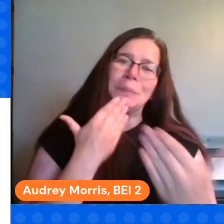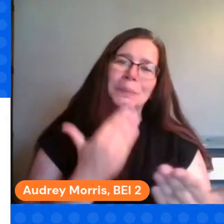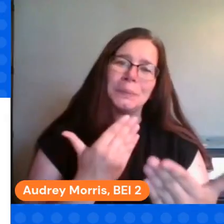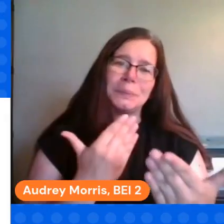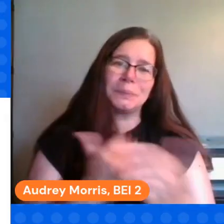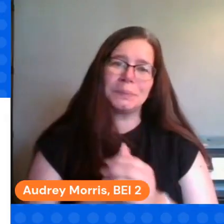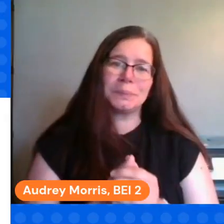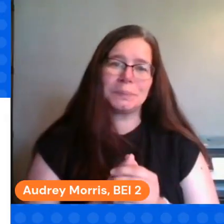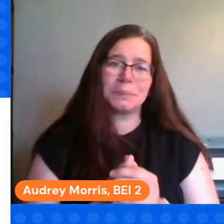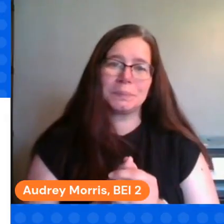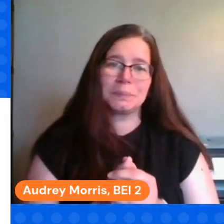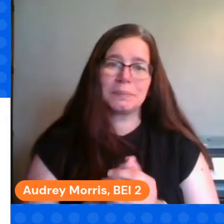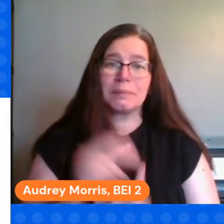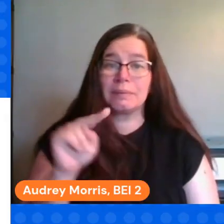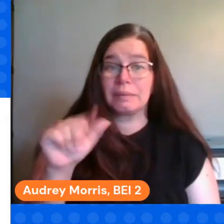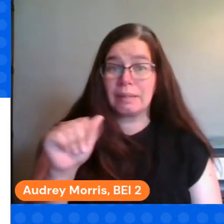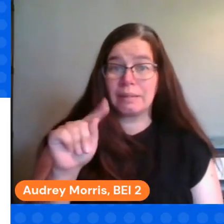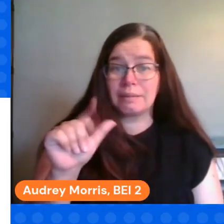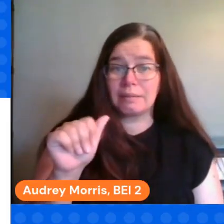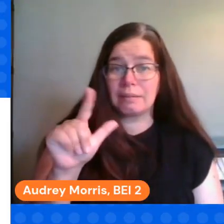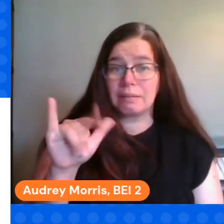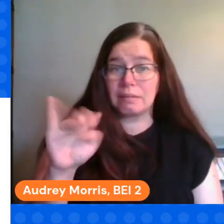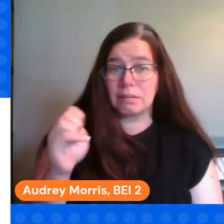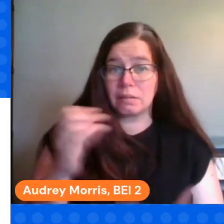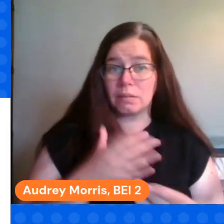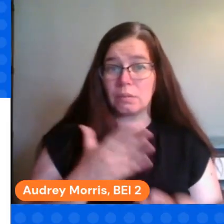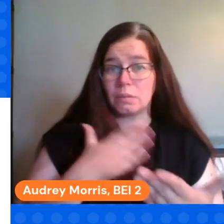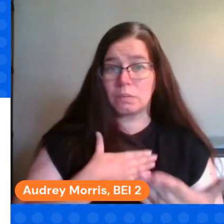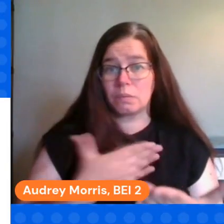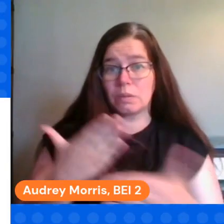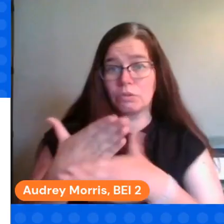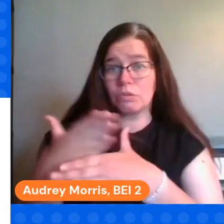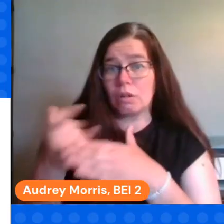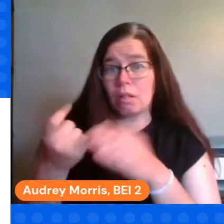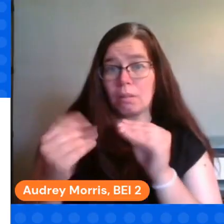you want to share a bit more? Yeah, I know that